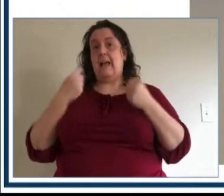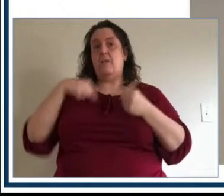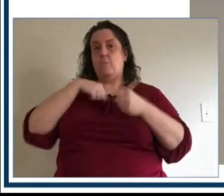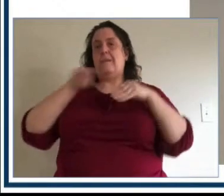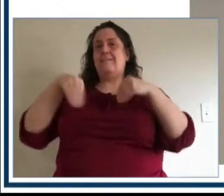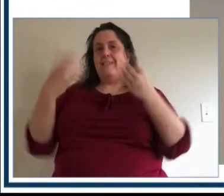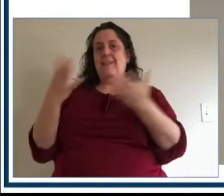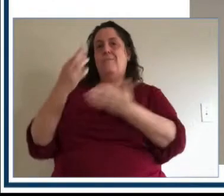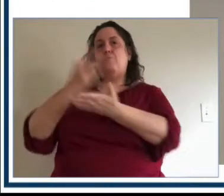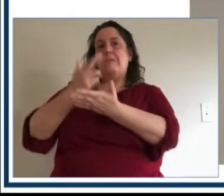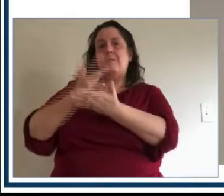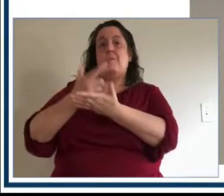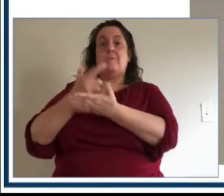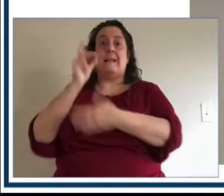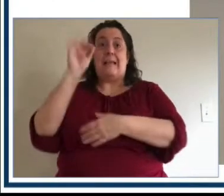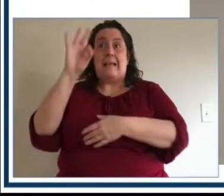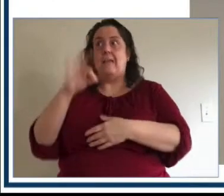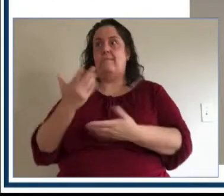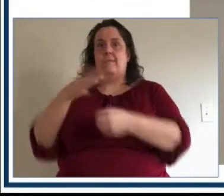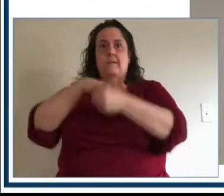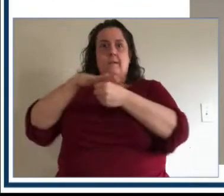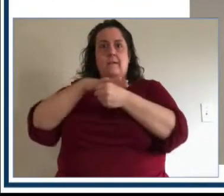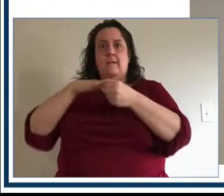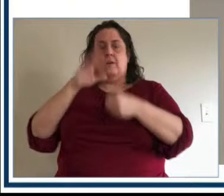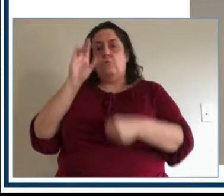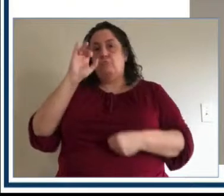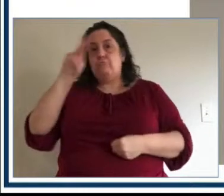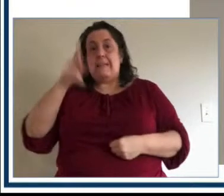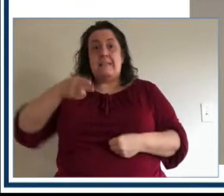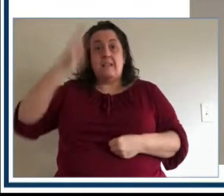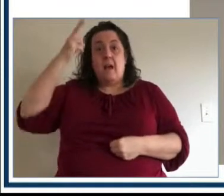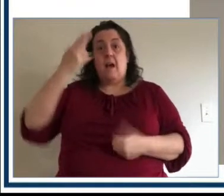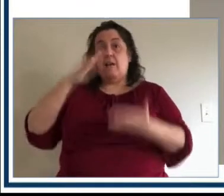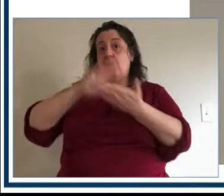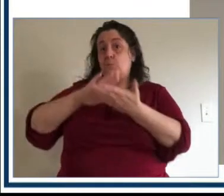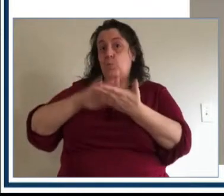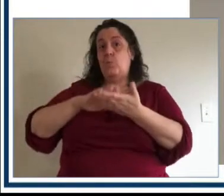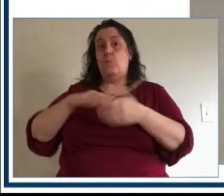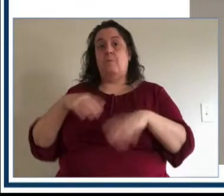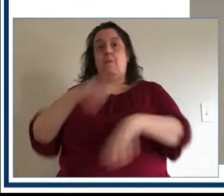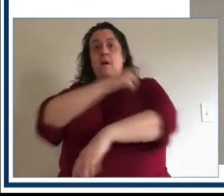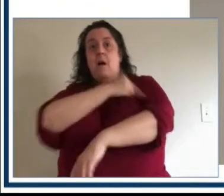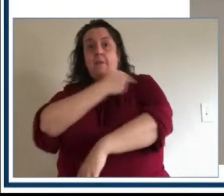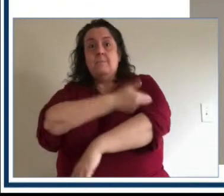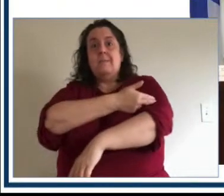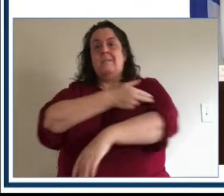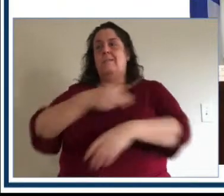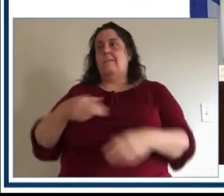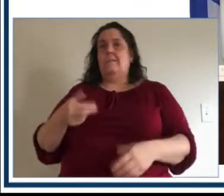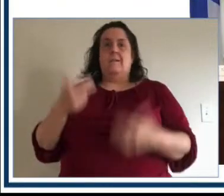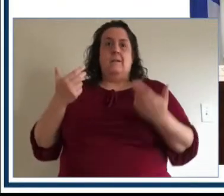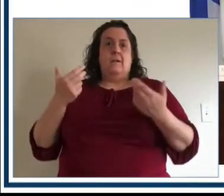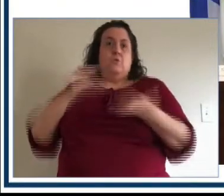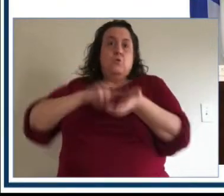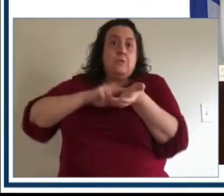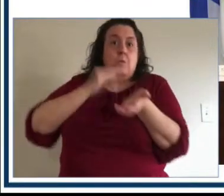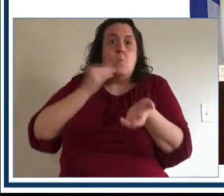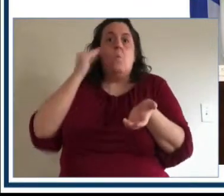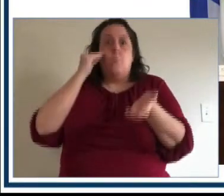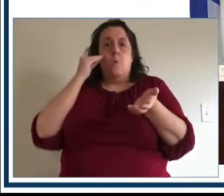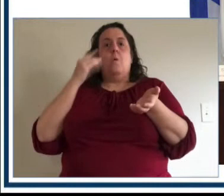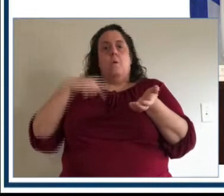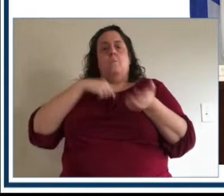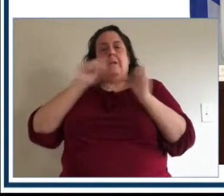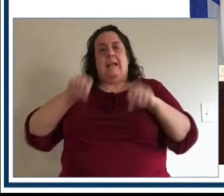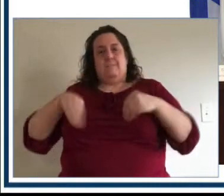So, schools, as I said, long-term care facilities, hospital-based cases, those kind of things. Dr. Strang, I get the sense